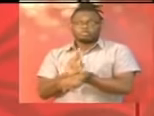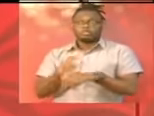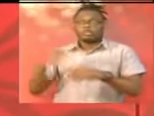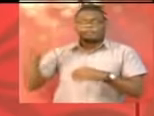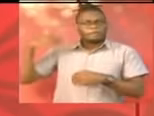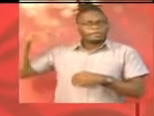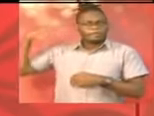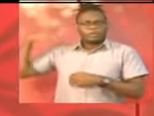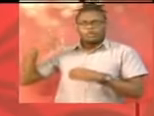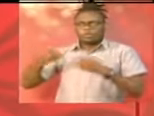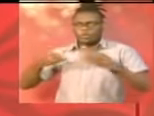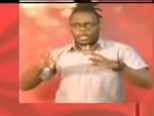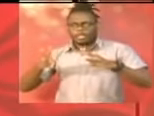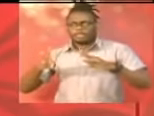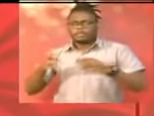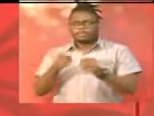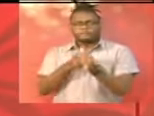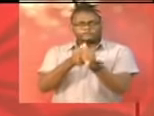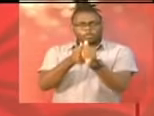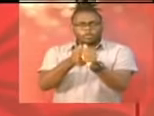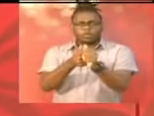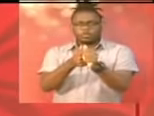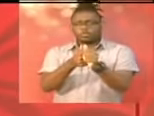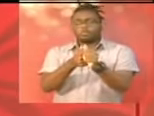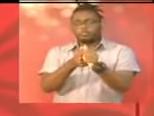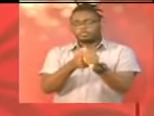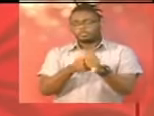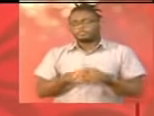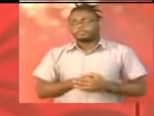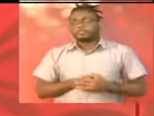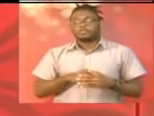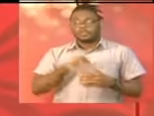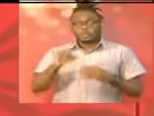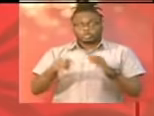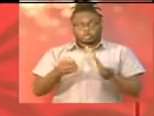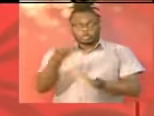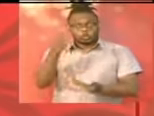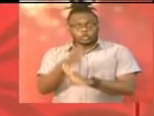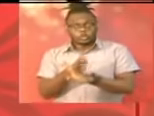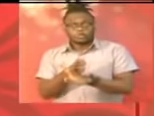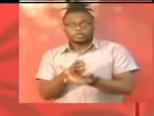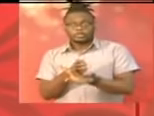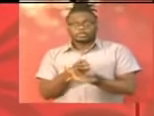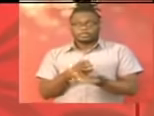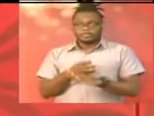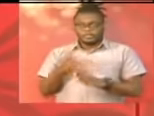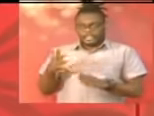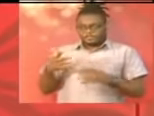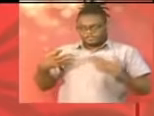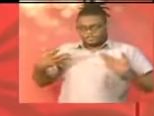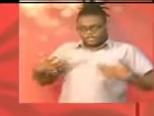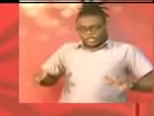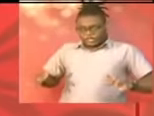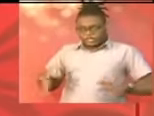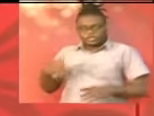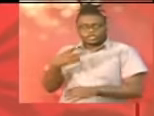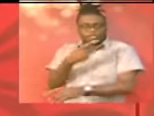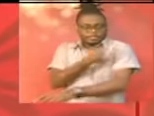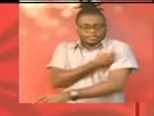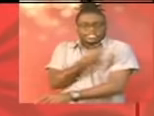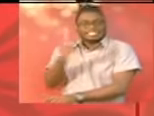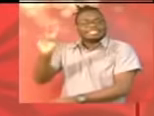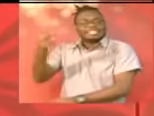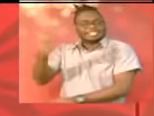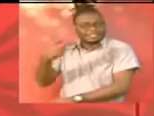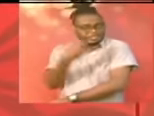June 18th, I received my second jab. I am now fully vaccinated. I am thankful to the